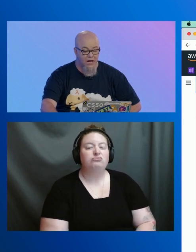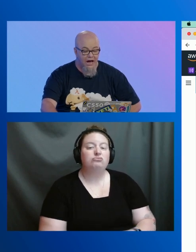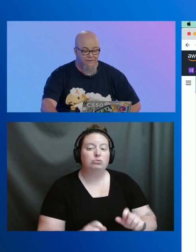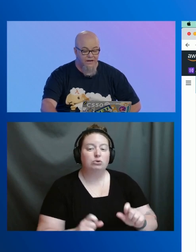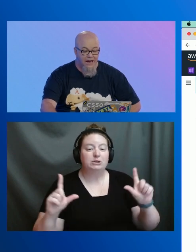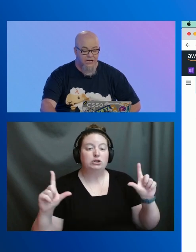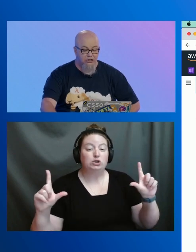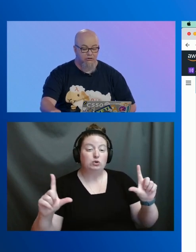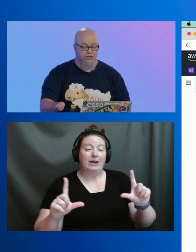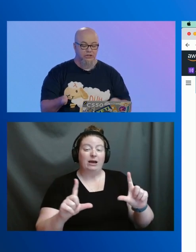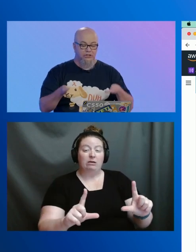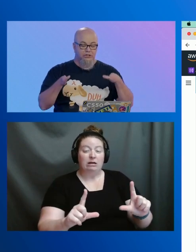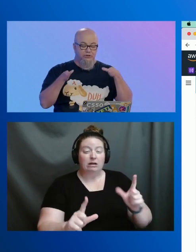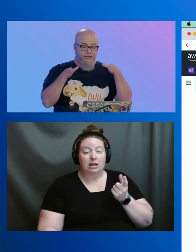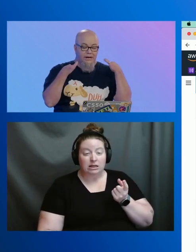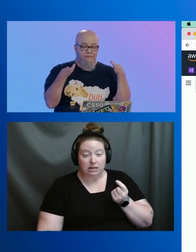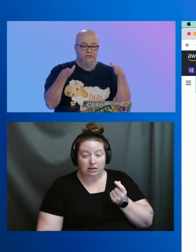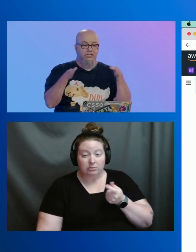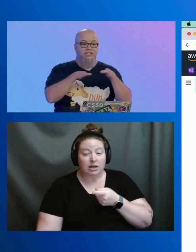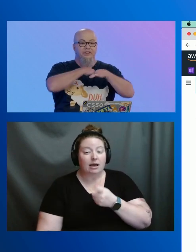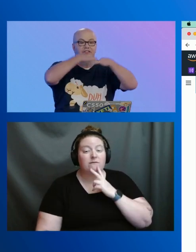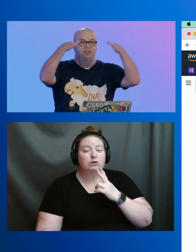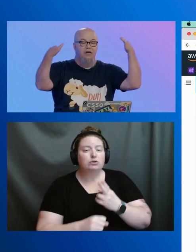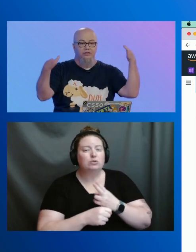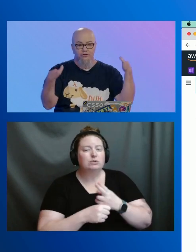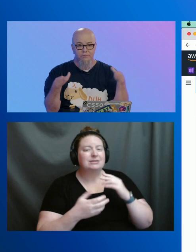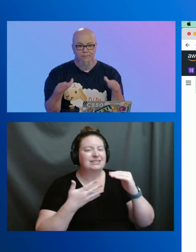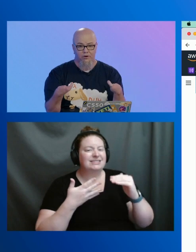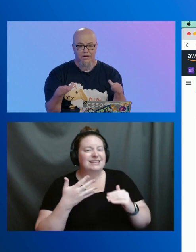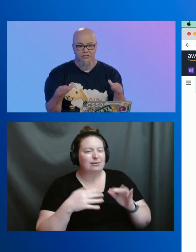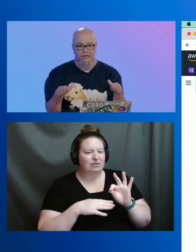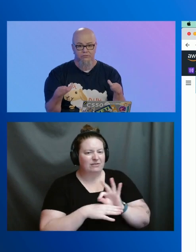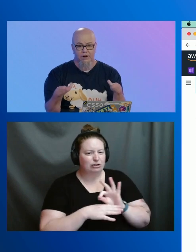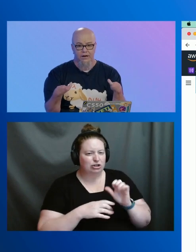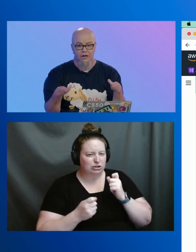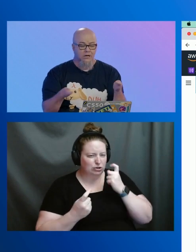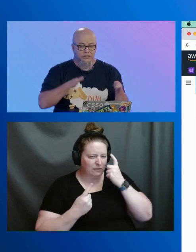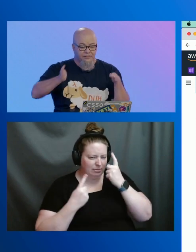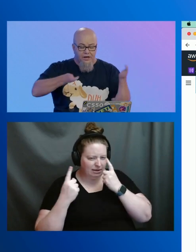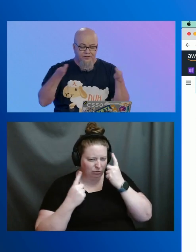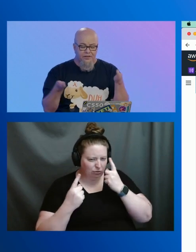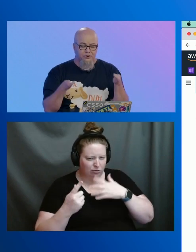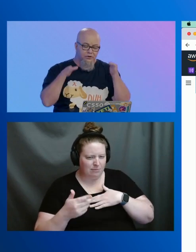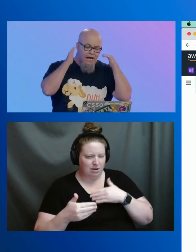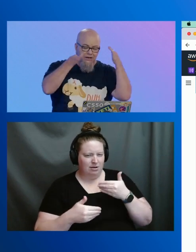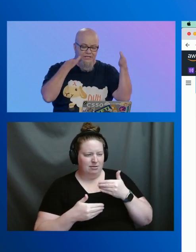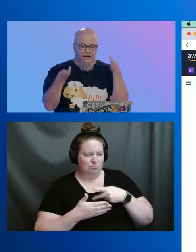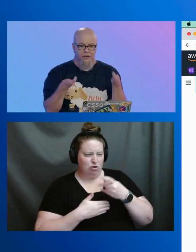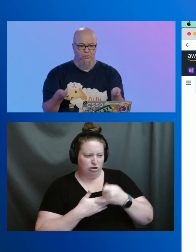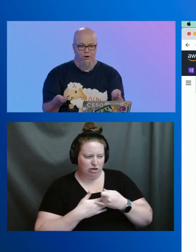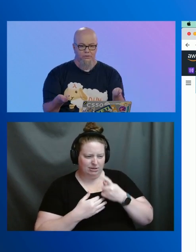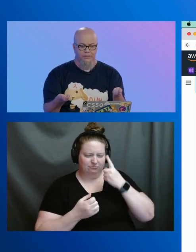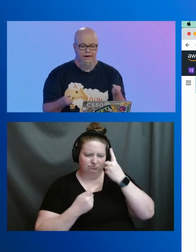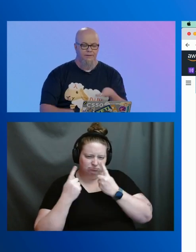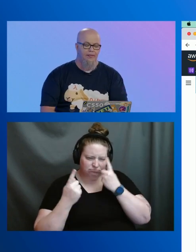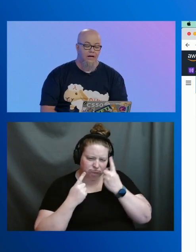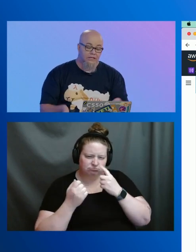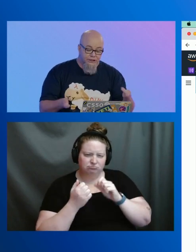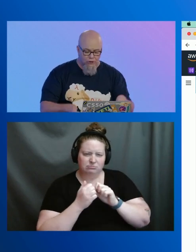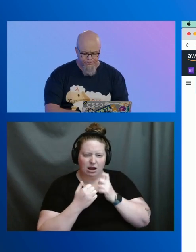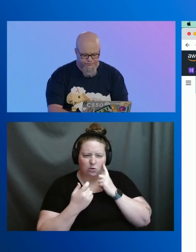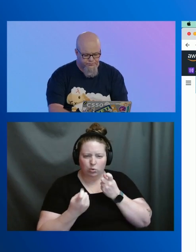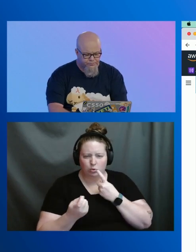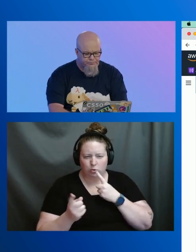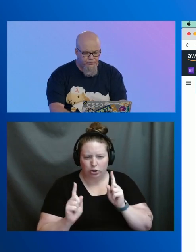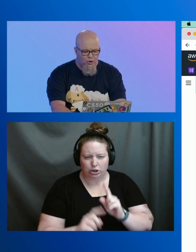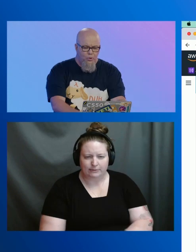bit. I've kind of used step functions to think through my project, right? So I thought that through, and how's that going to work, okay?